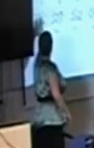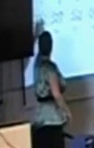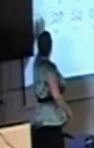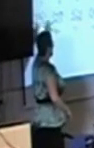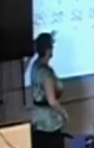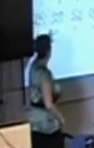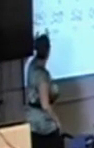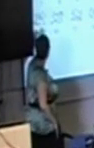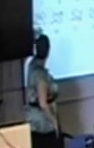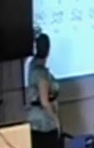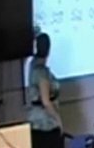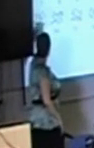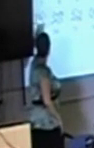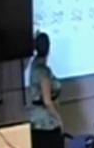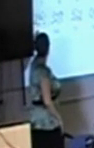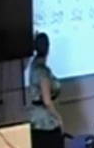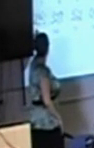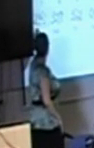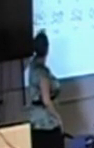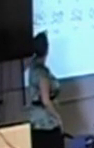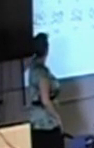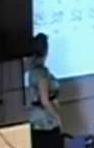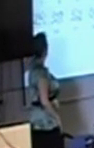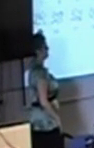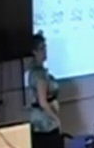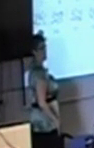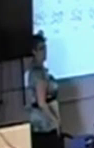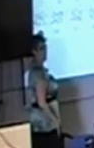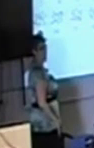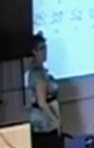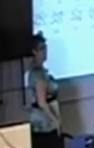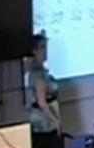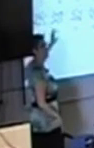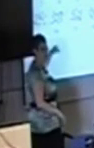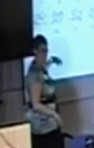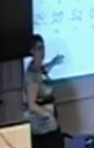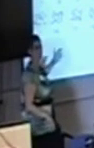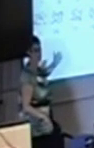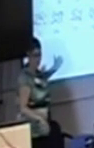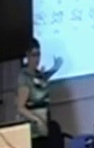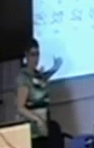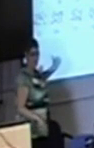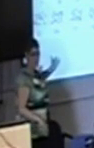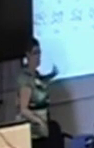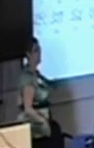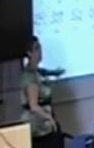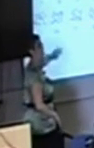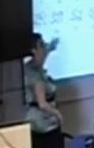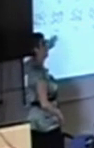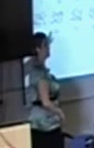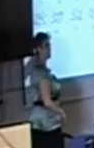with him. She asks him to assess this one, okay? And he eventually gets to 13.